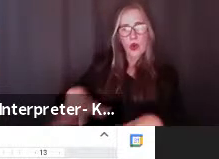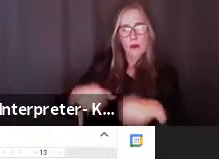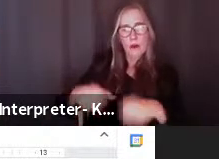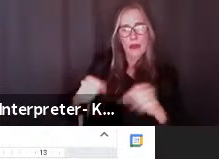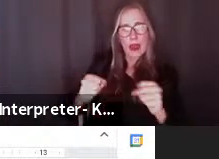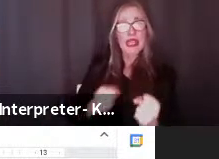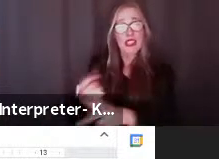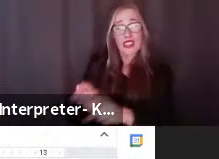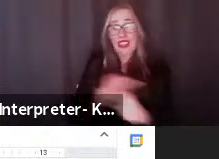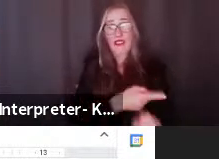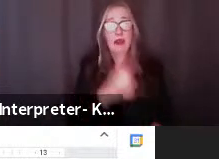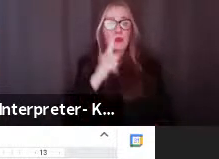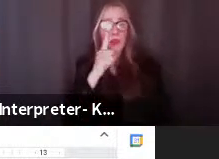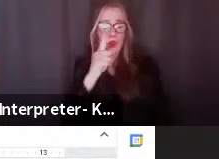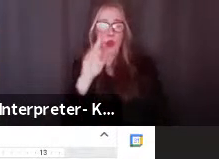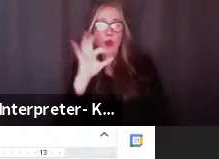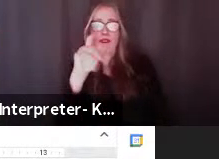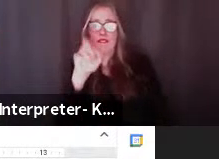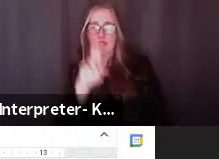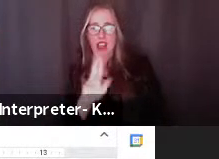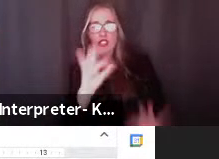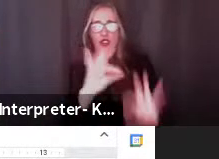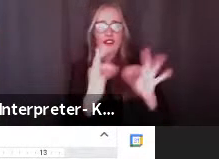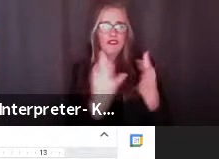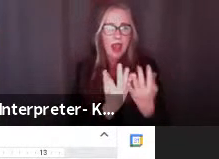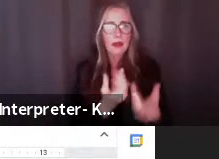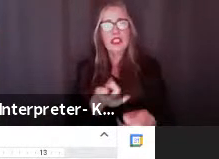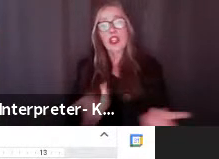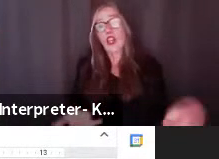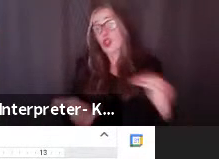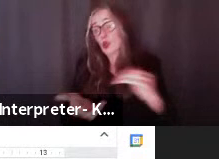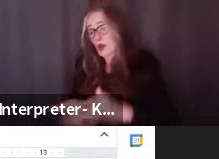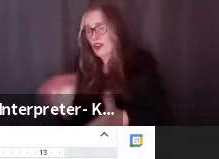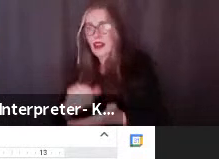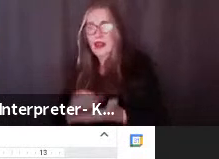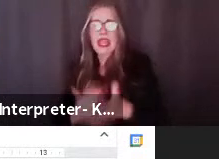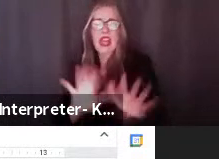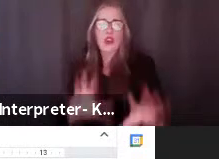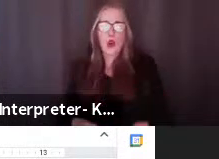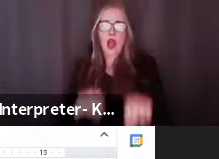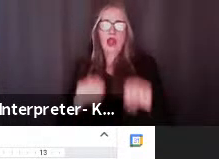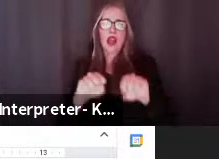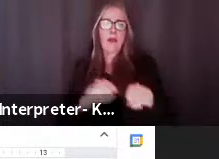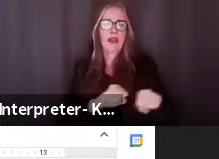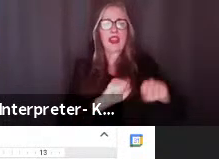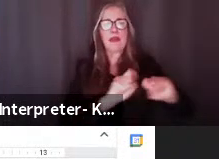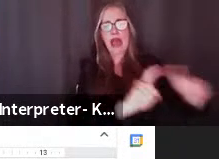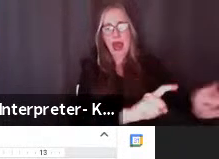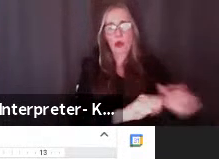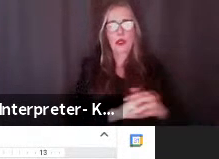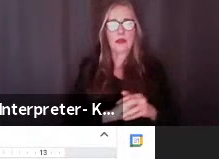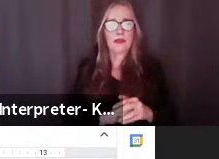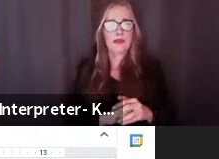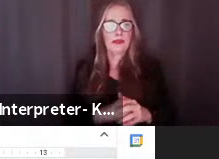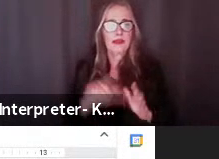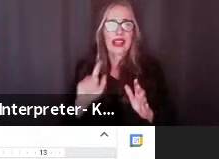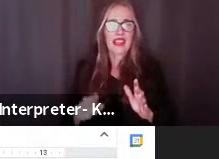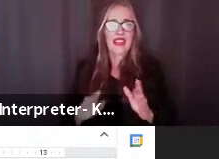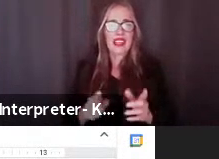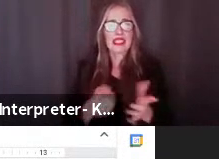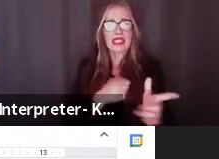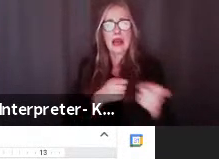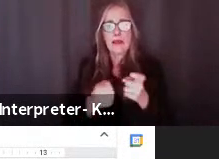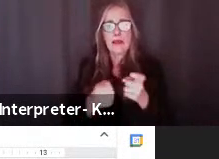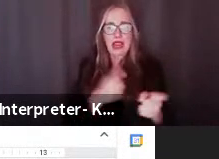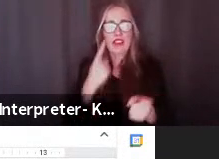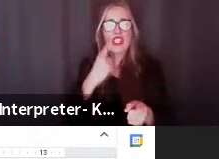out otherwise to reorder custody um this is the manifestation of the parents pti power of the state over citizen children the right of